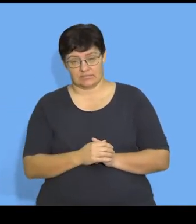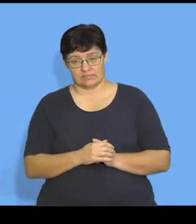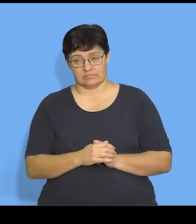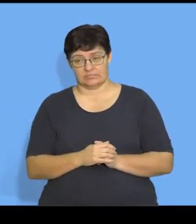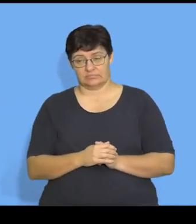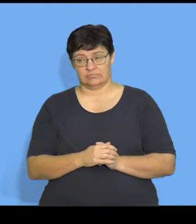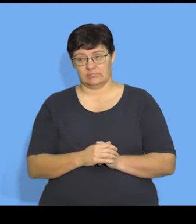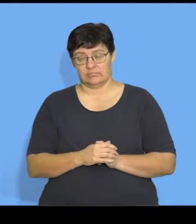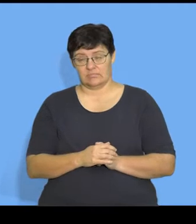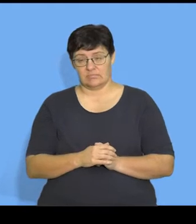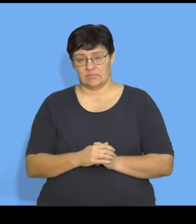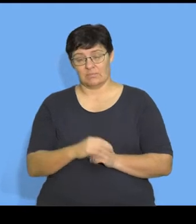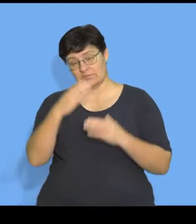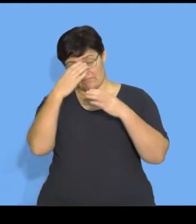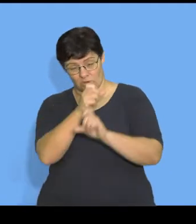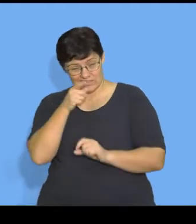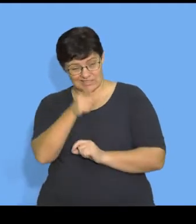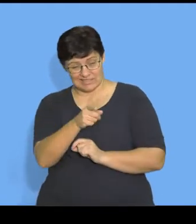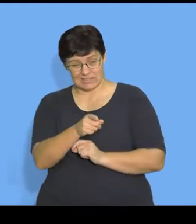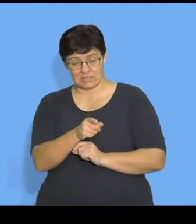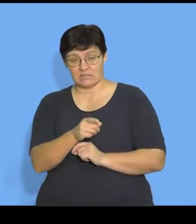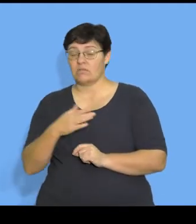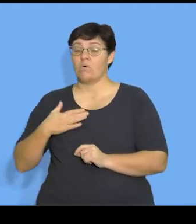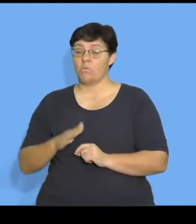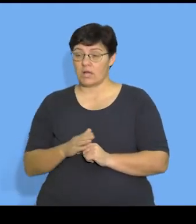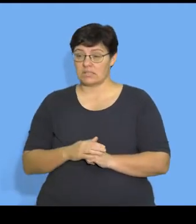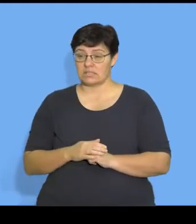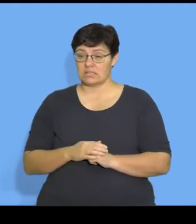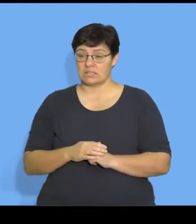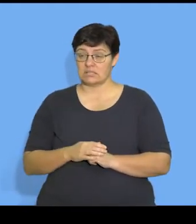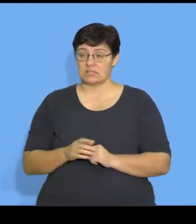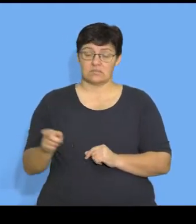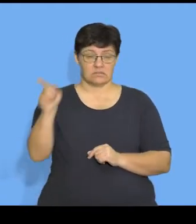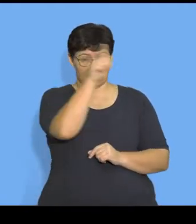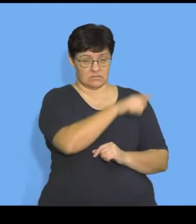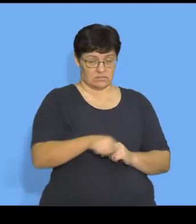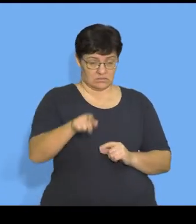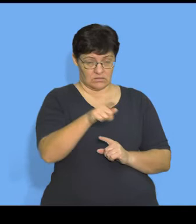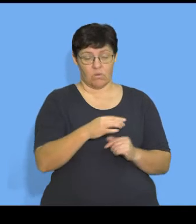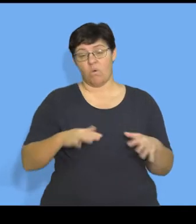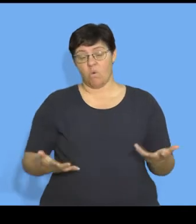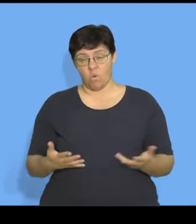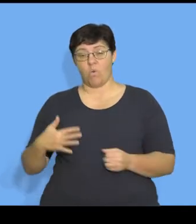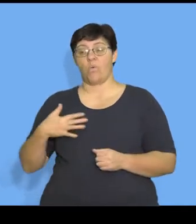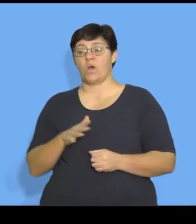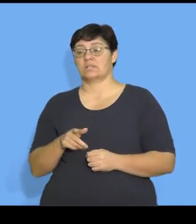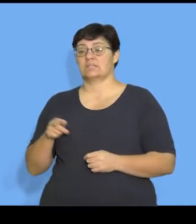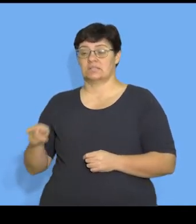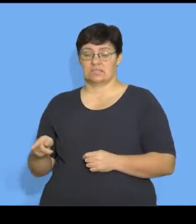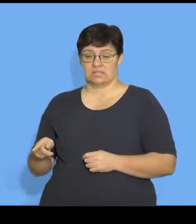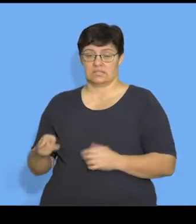pay attention to whether we want a diagram or whether we want